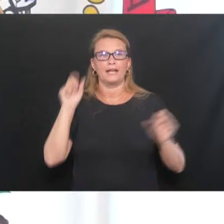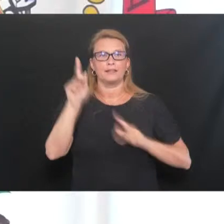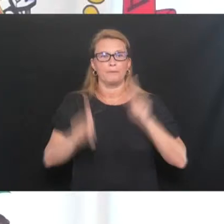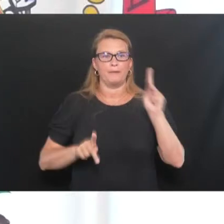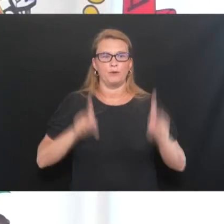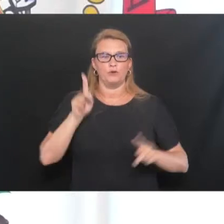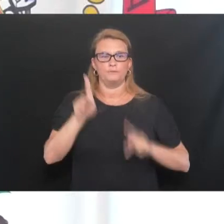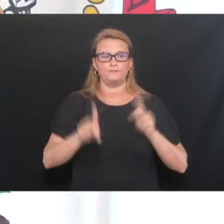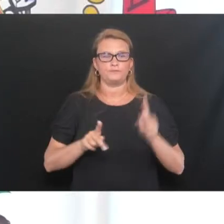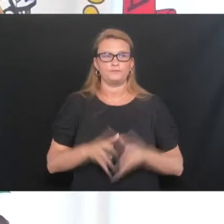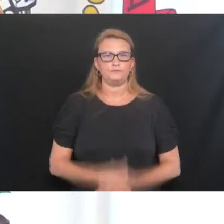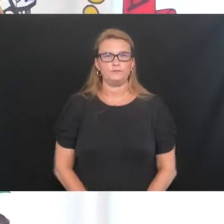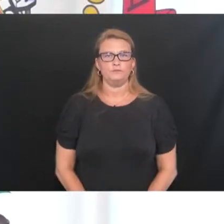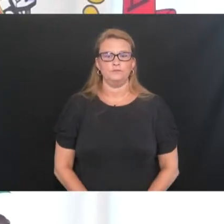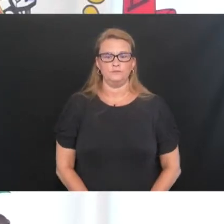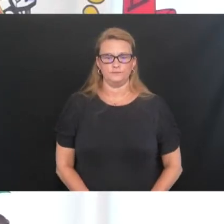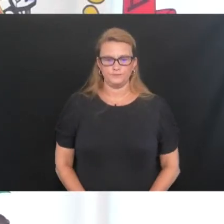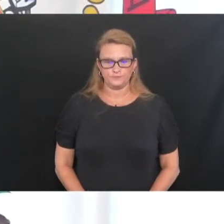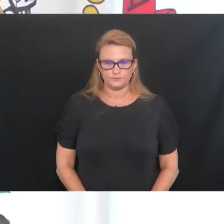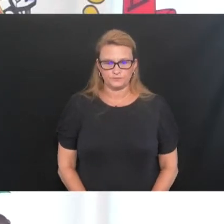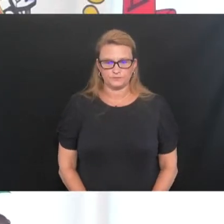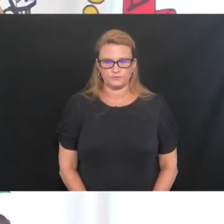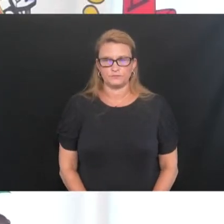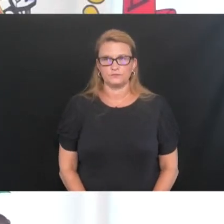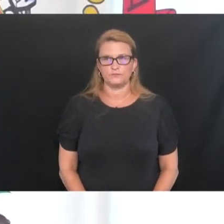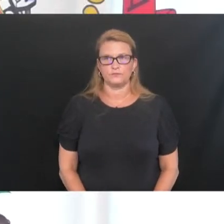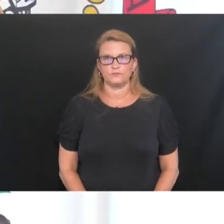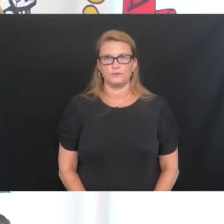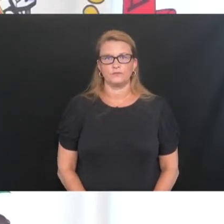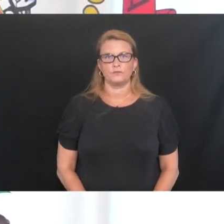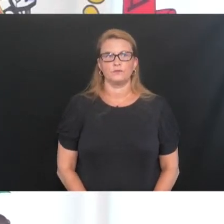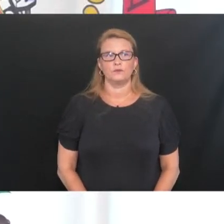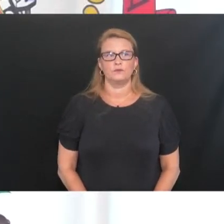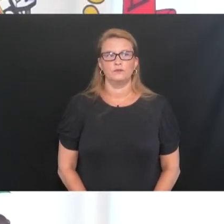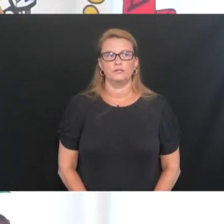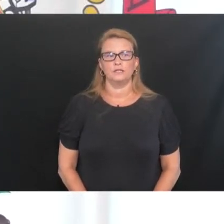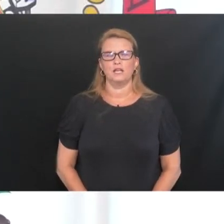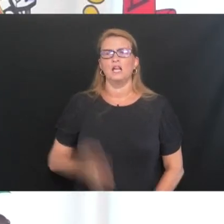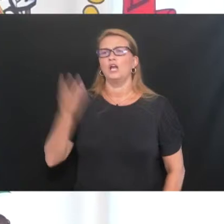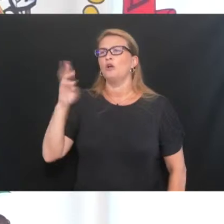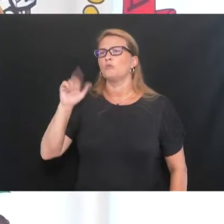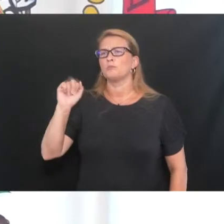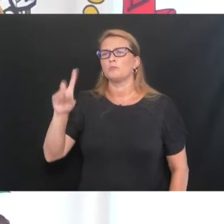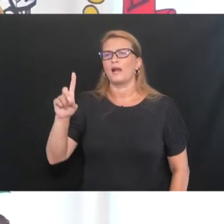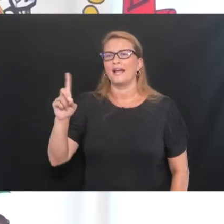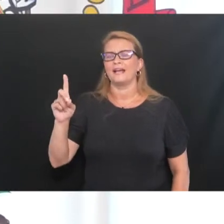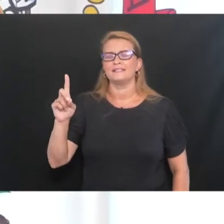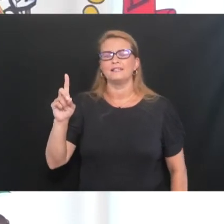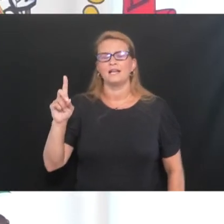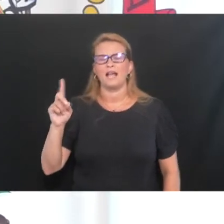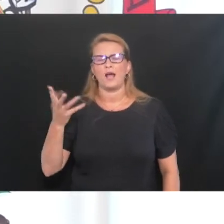Now, one last thing, and I want to say this to Brad. Brad was on just a second ago and asked the General.